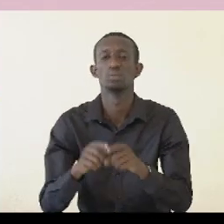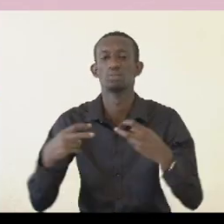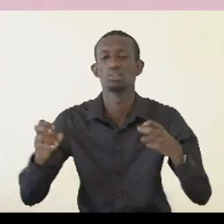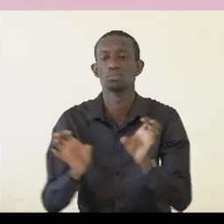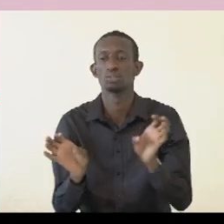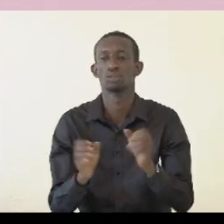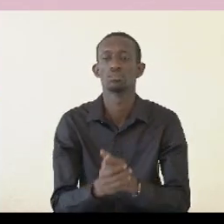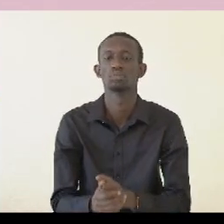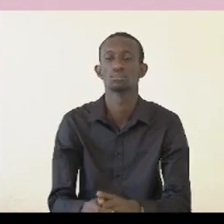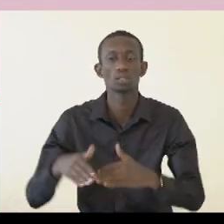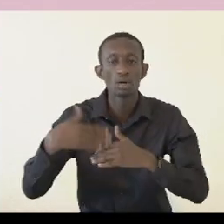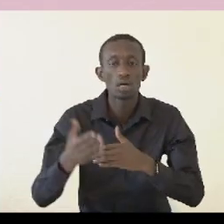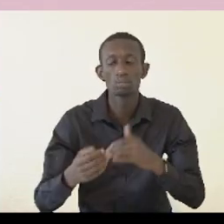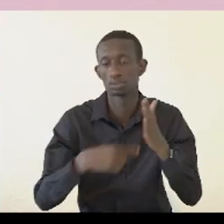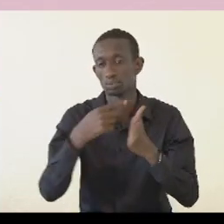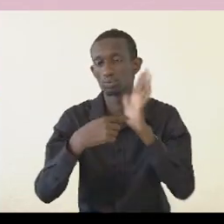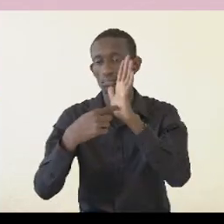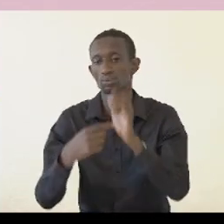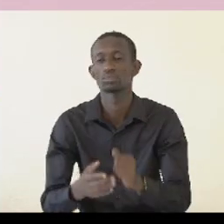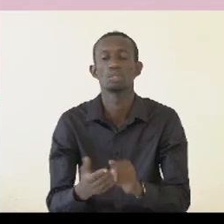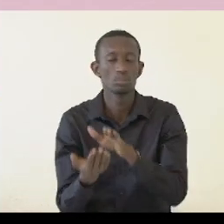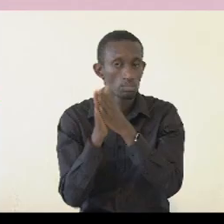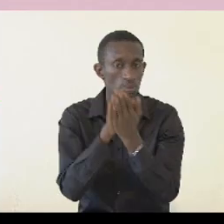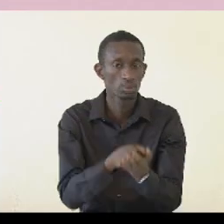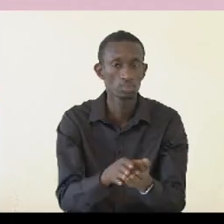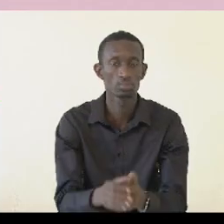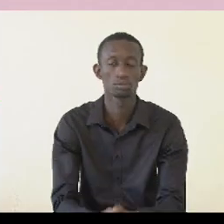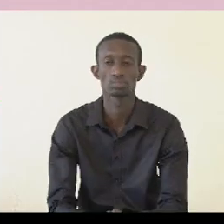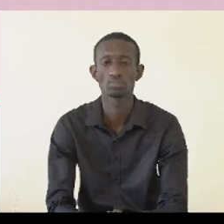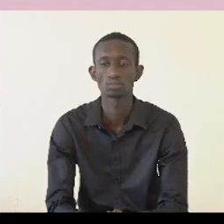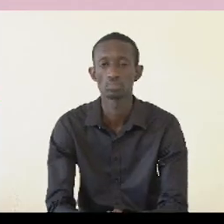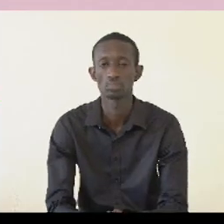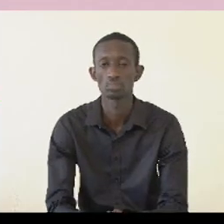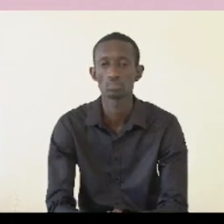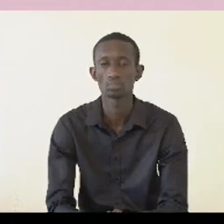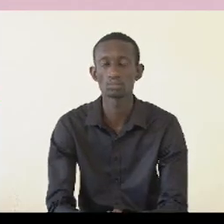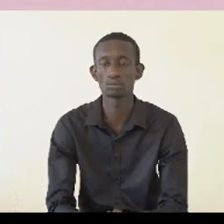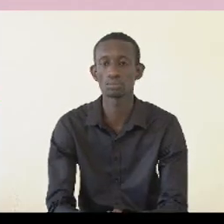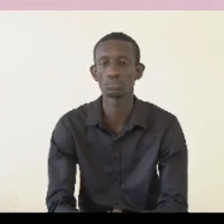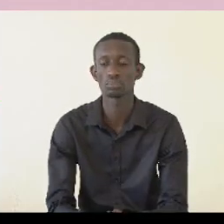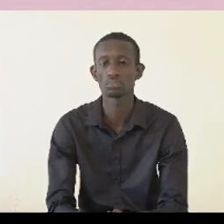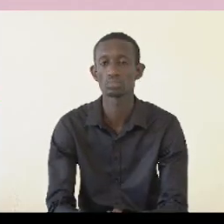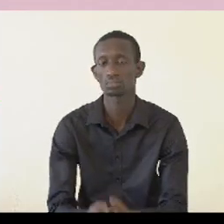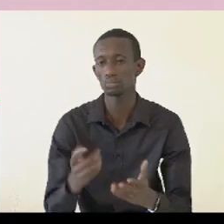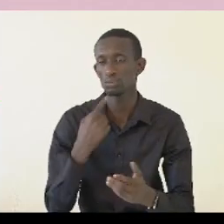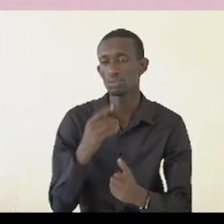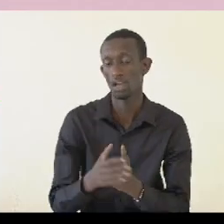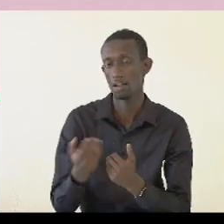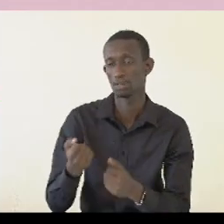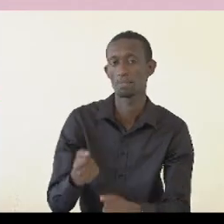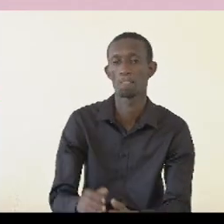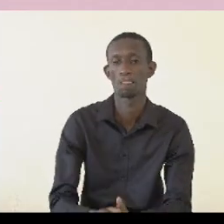symbol. And then it becomes, we interchange. Let's say we have sodium